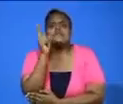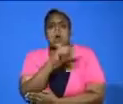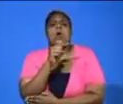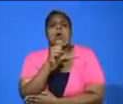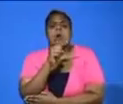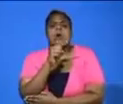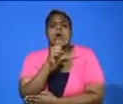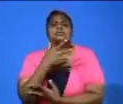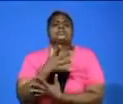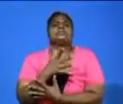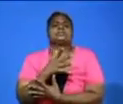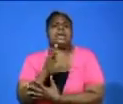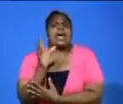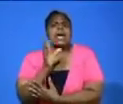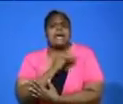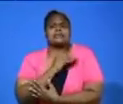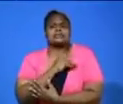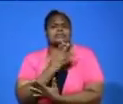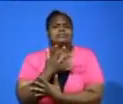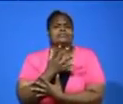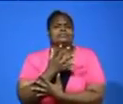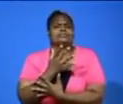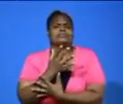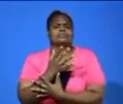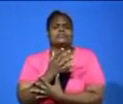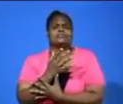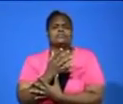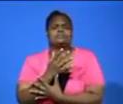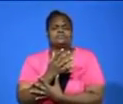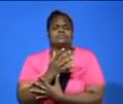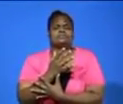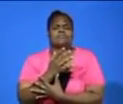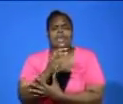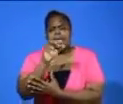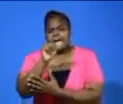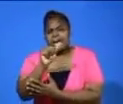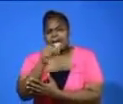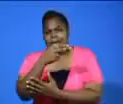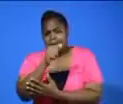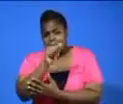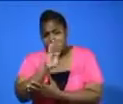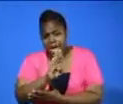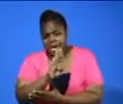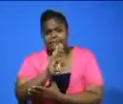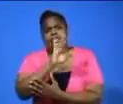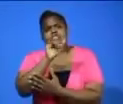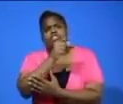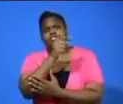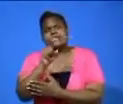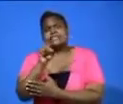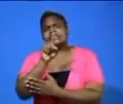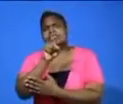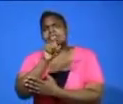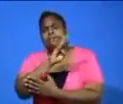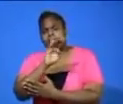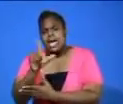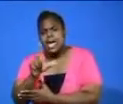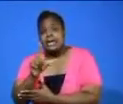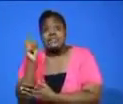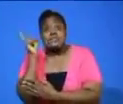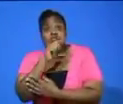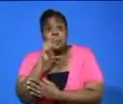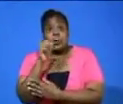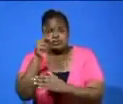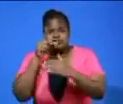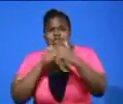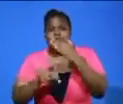creeping inside God's remnant. Hear the preacher. Ahab, Jezebel, and the false prophets led a nation